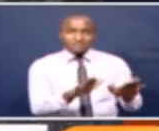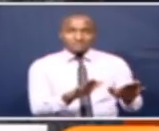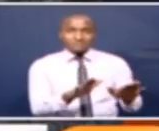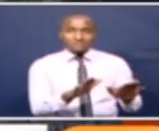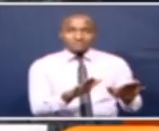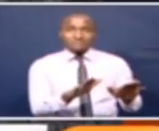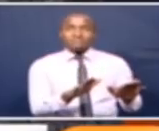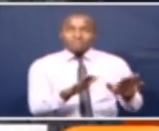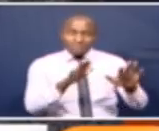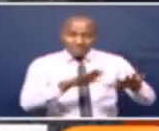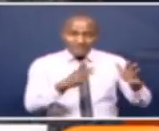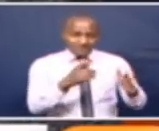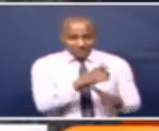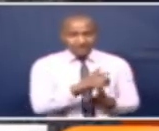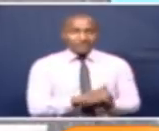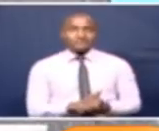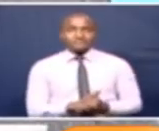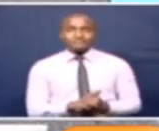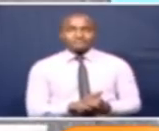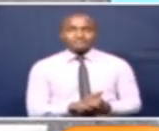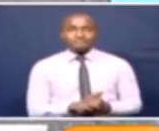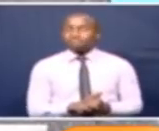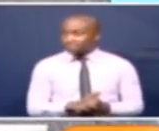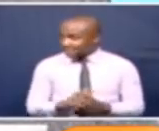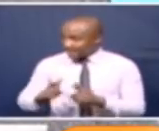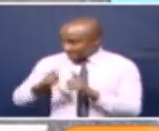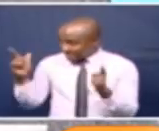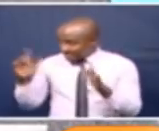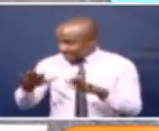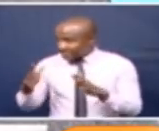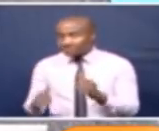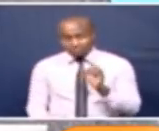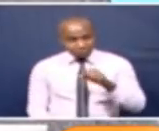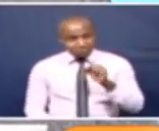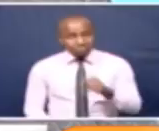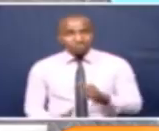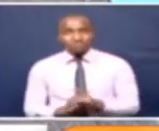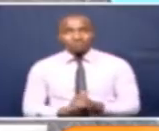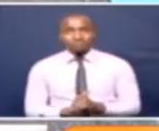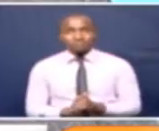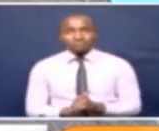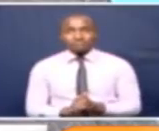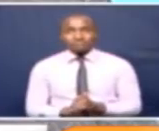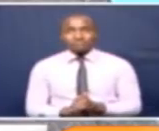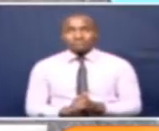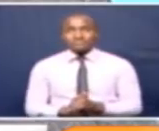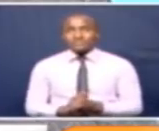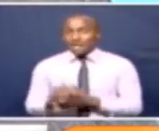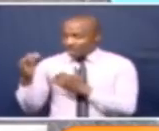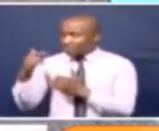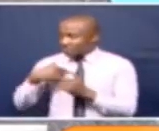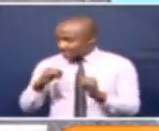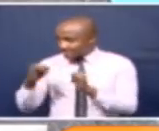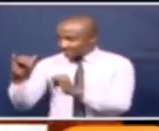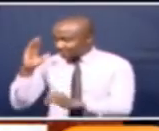throw a party for Goldaline. A major one. Yeah, because she deserves it. Yeah. I hope I'll get an